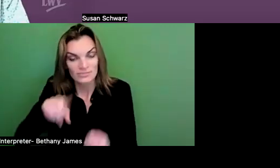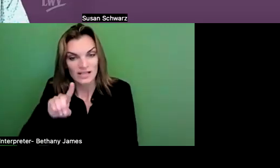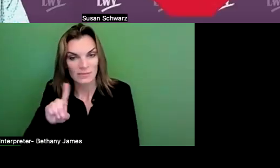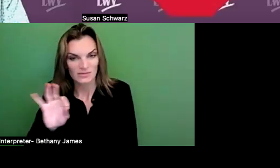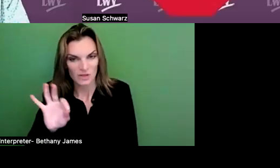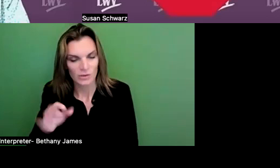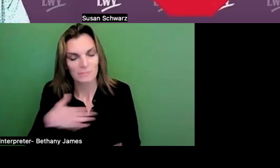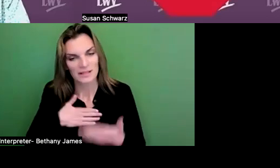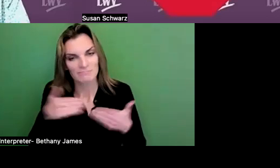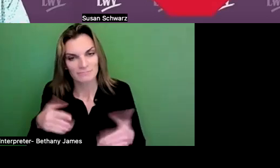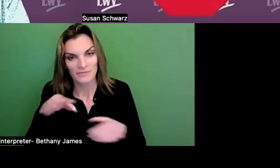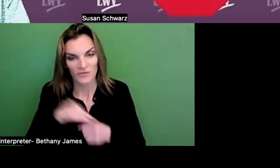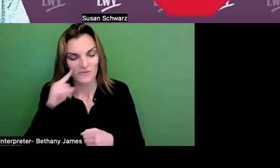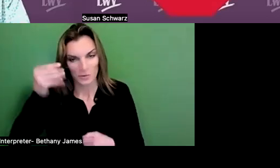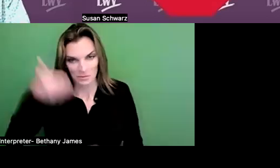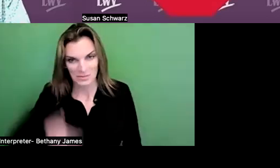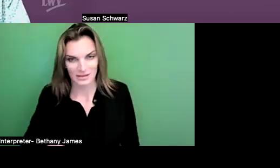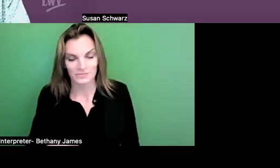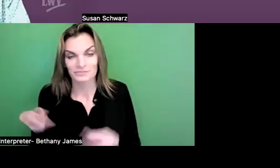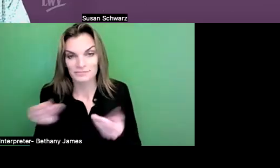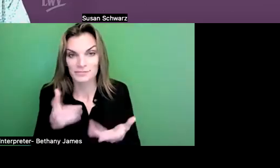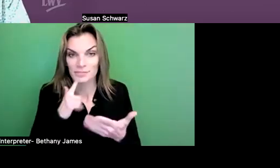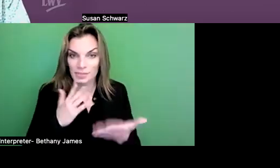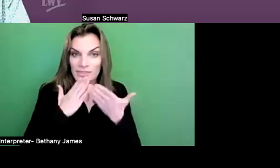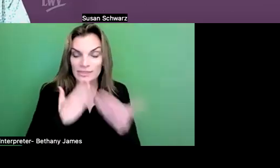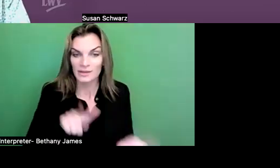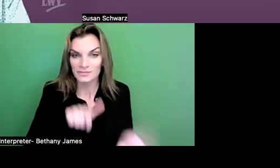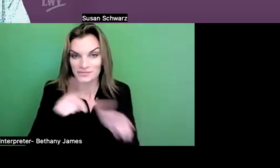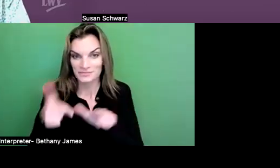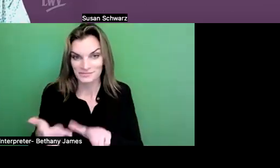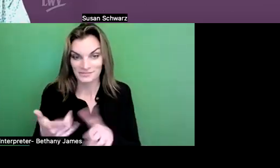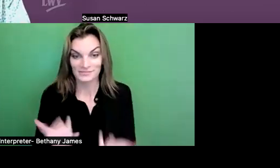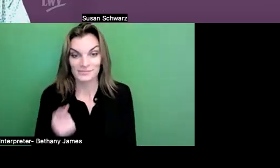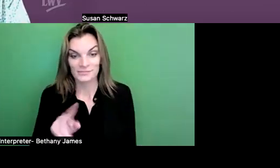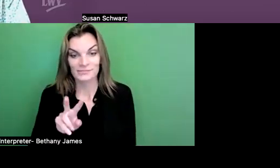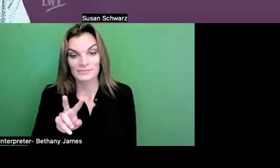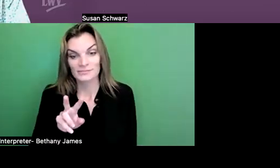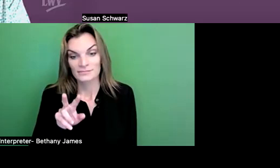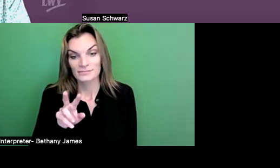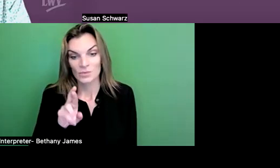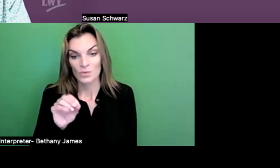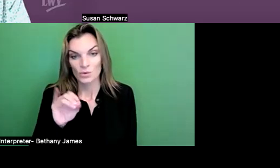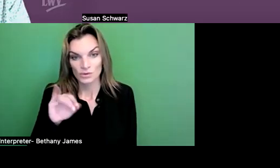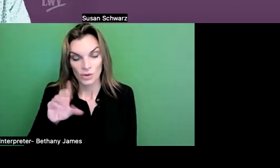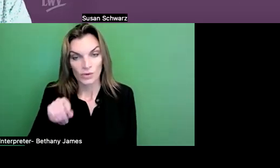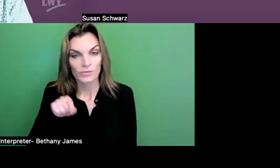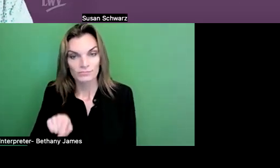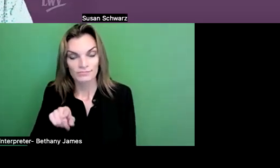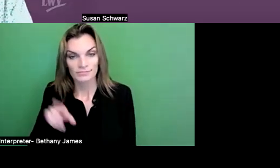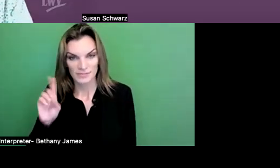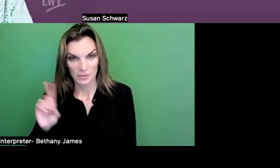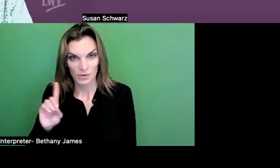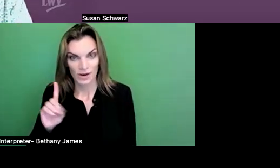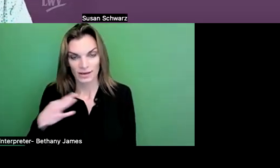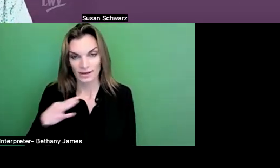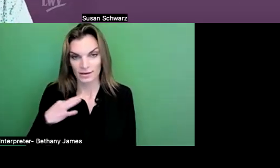me. Thank you. Mr. Rossillo, Democratic Party candidate. Well, I think